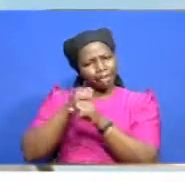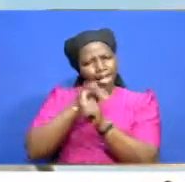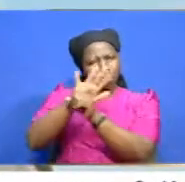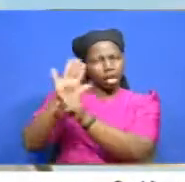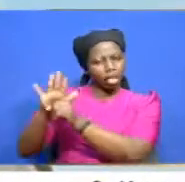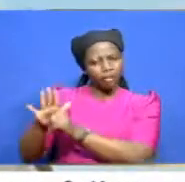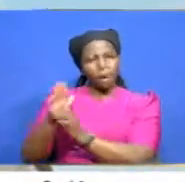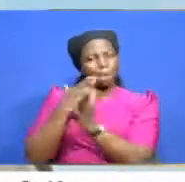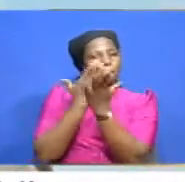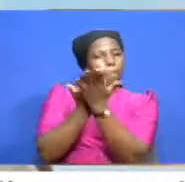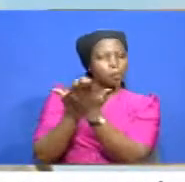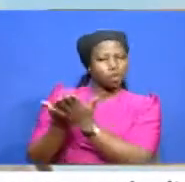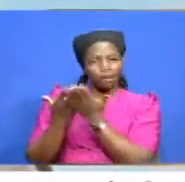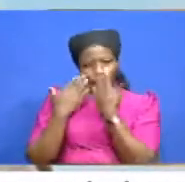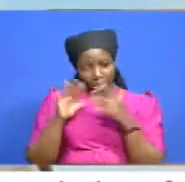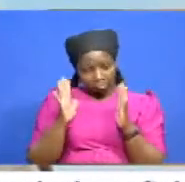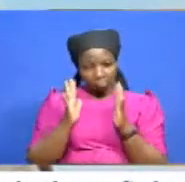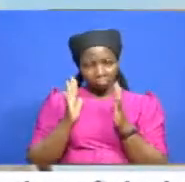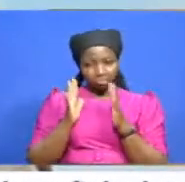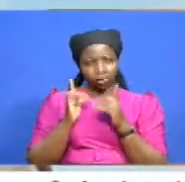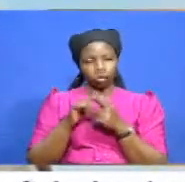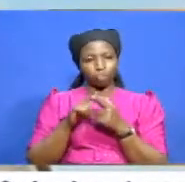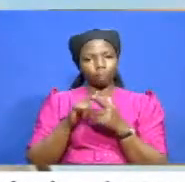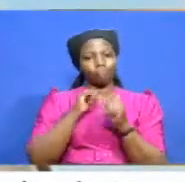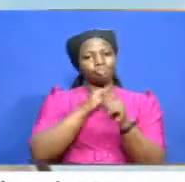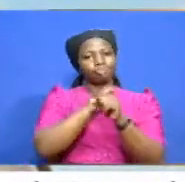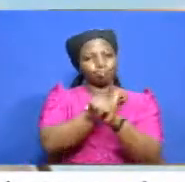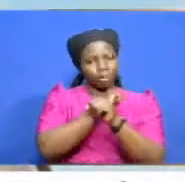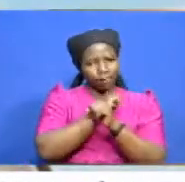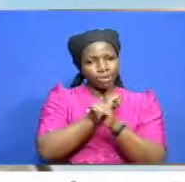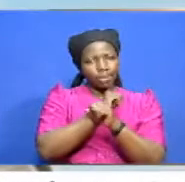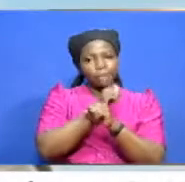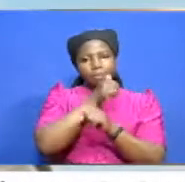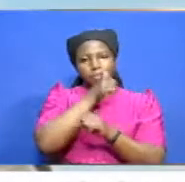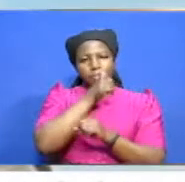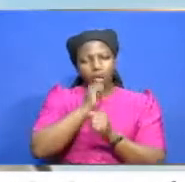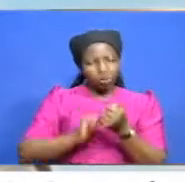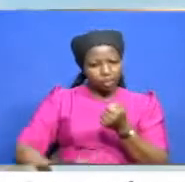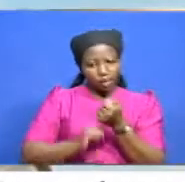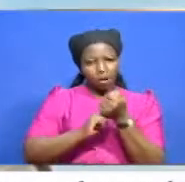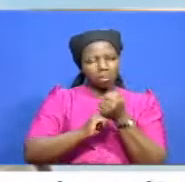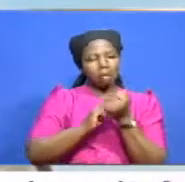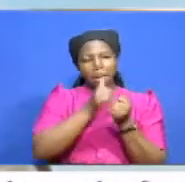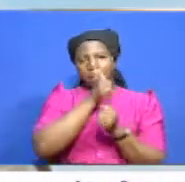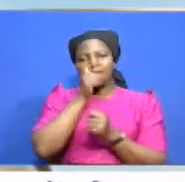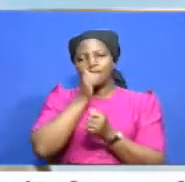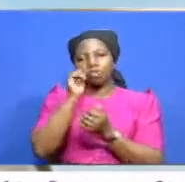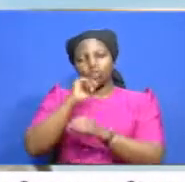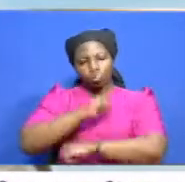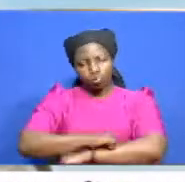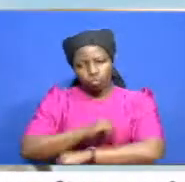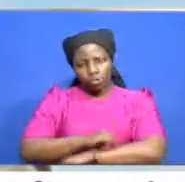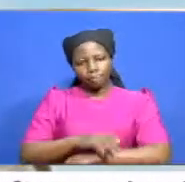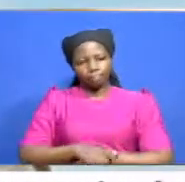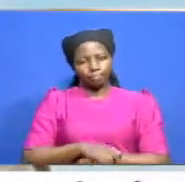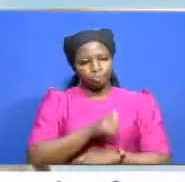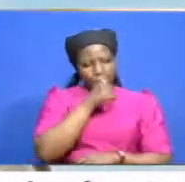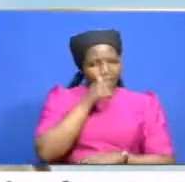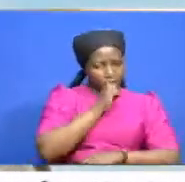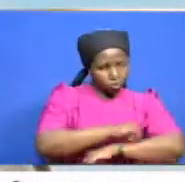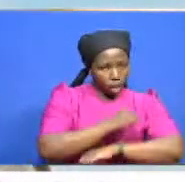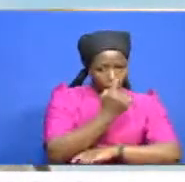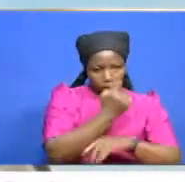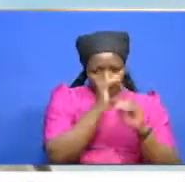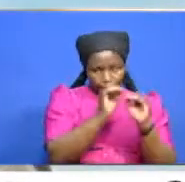proposals to cushion private schools, but not only private schools, but also to cushion schools